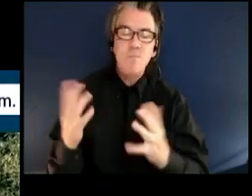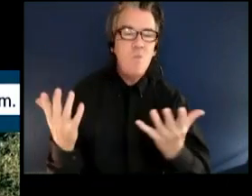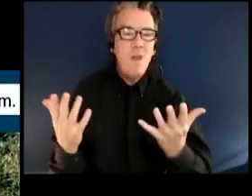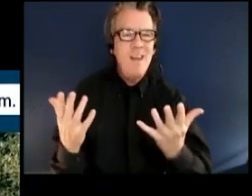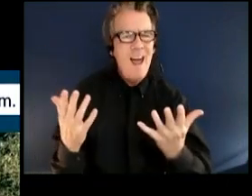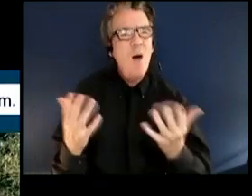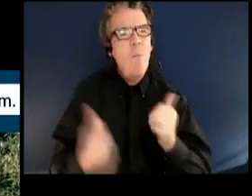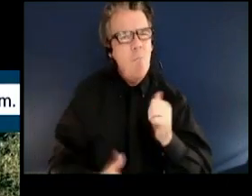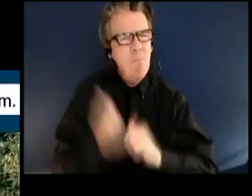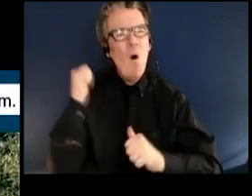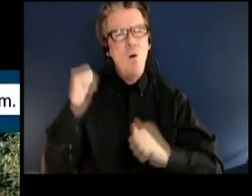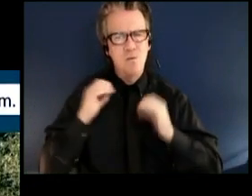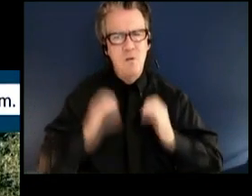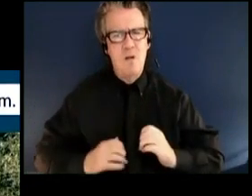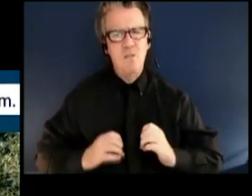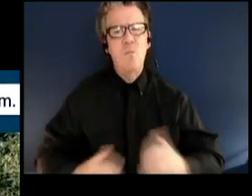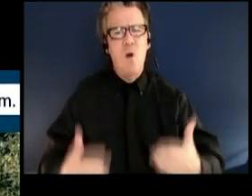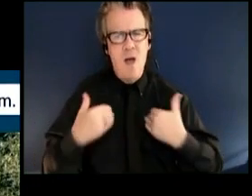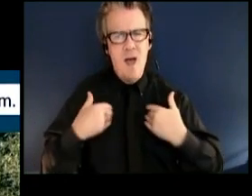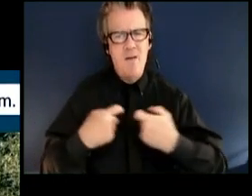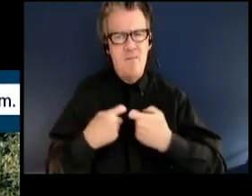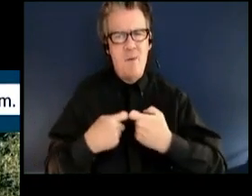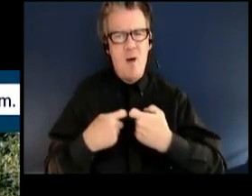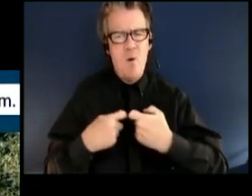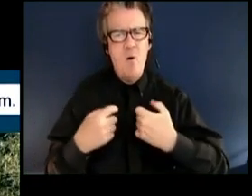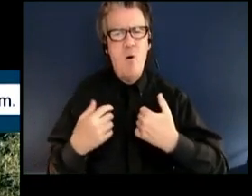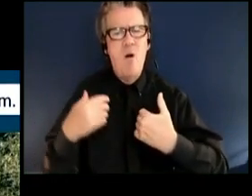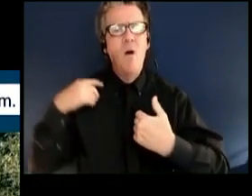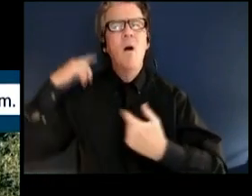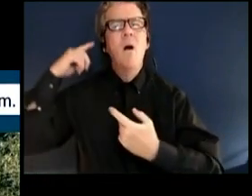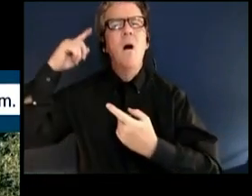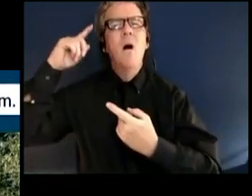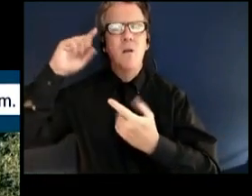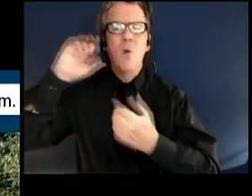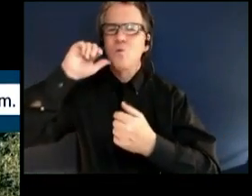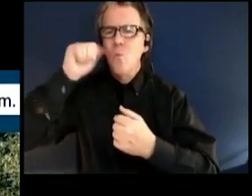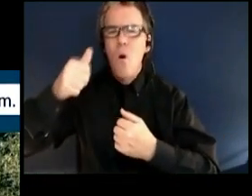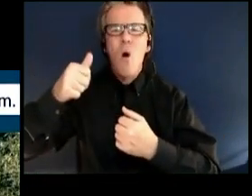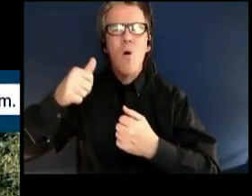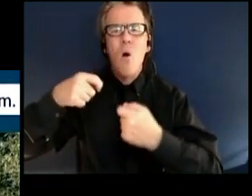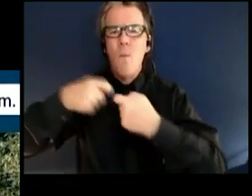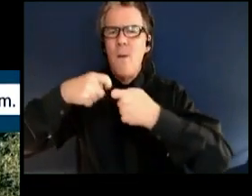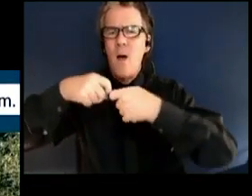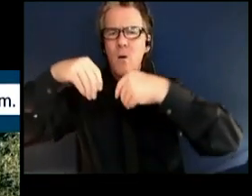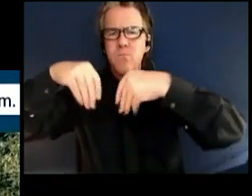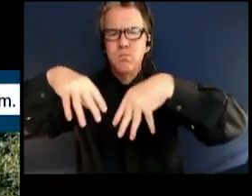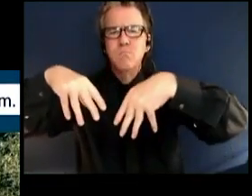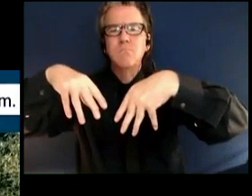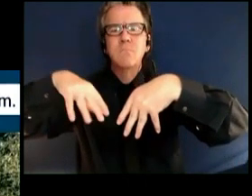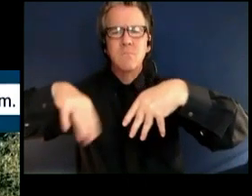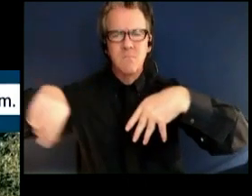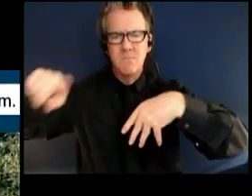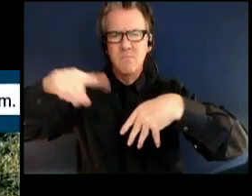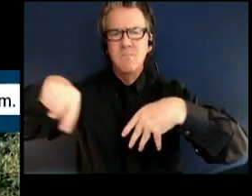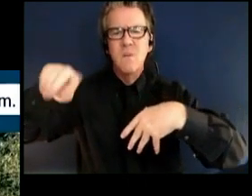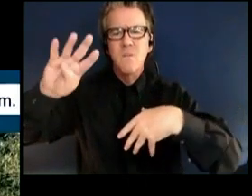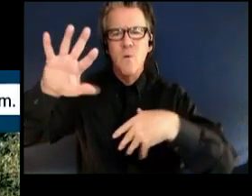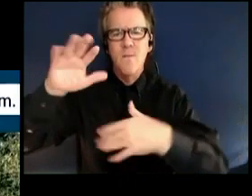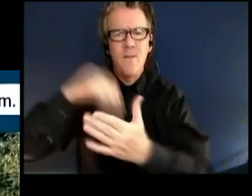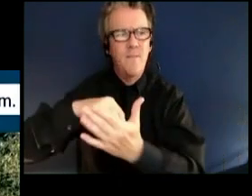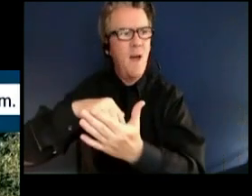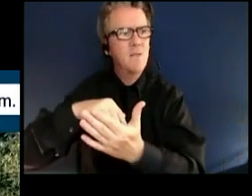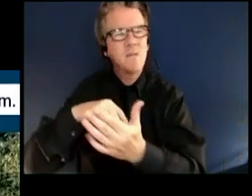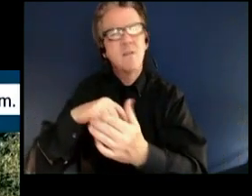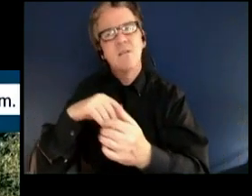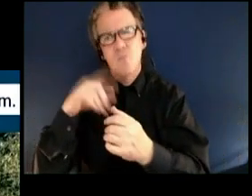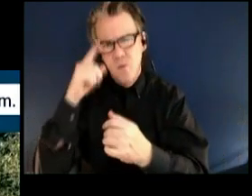shut down those CRCs as the customers in the surrounding area are restored. So I'd encourage customers to continue to take